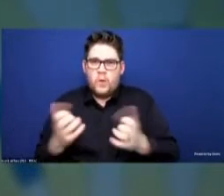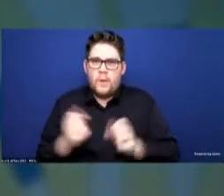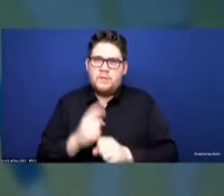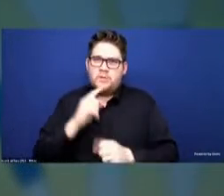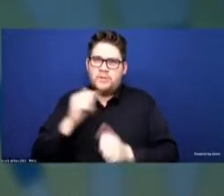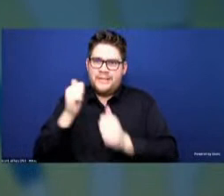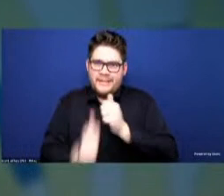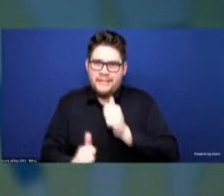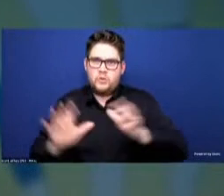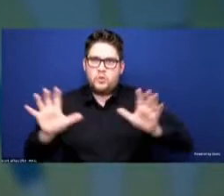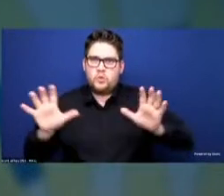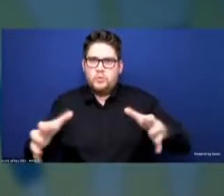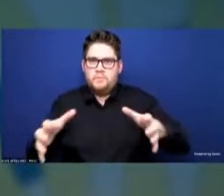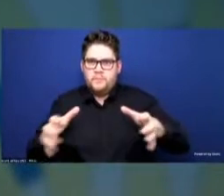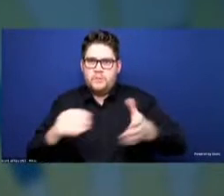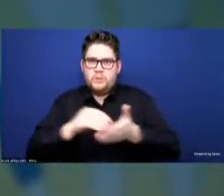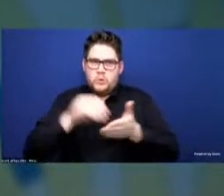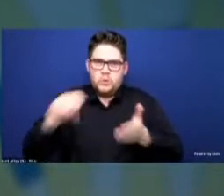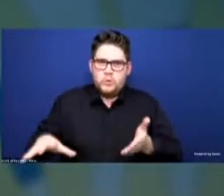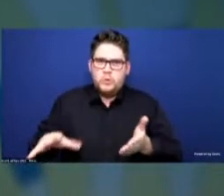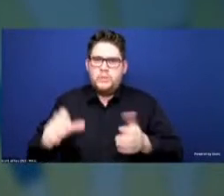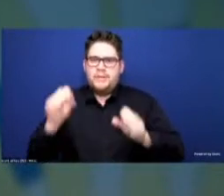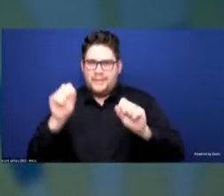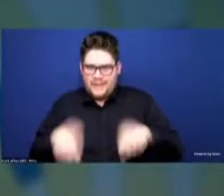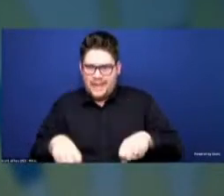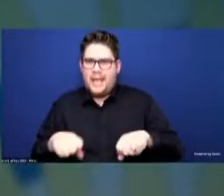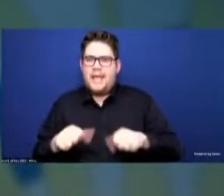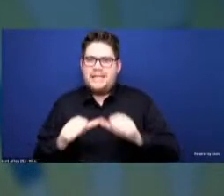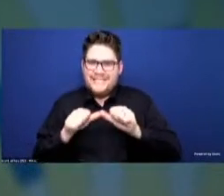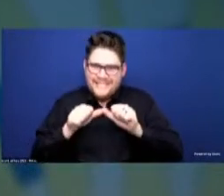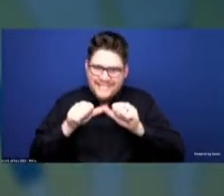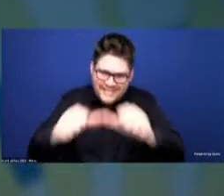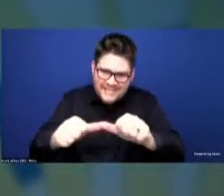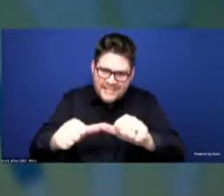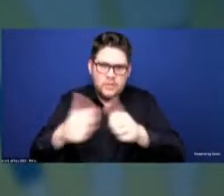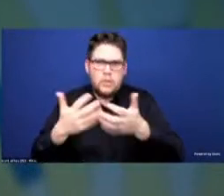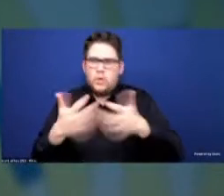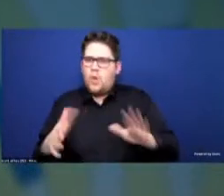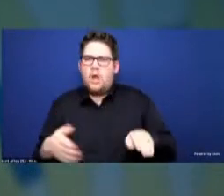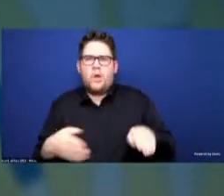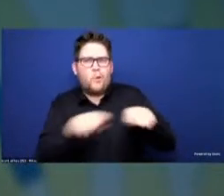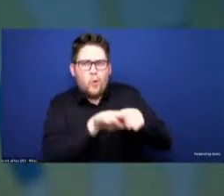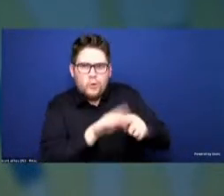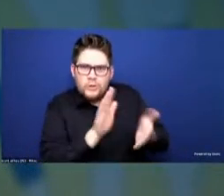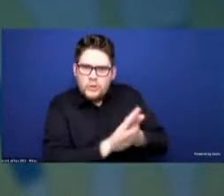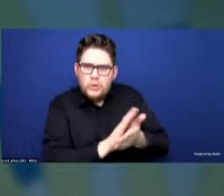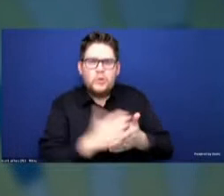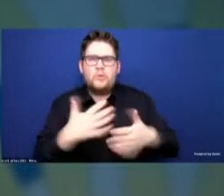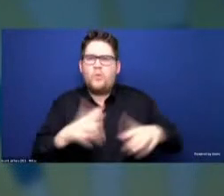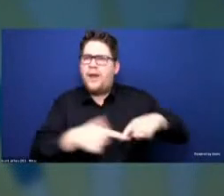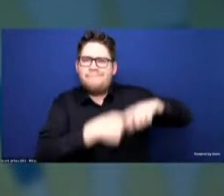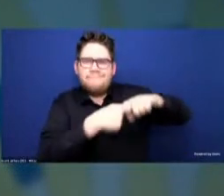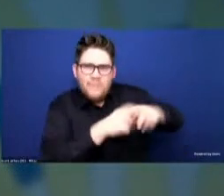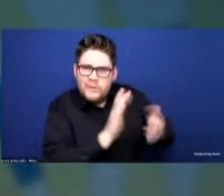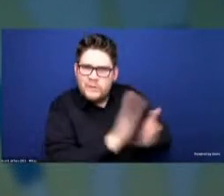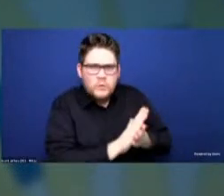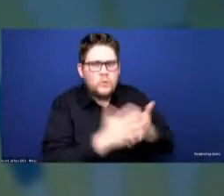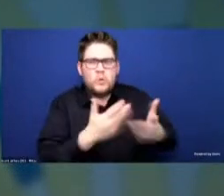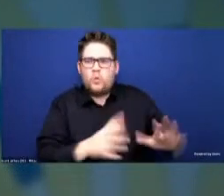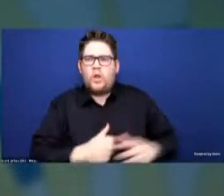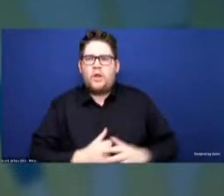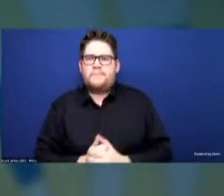closed for a period of time. And that's why it is so important, and we've prioritized school staff